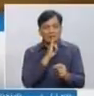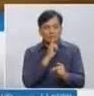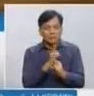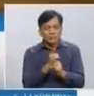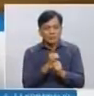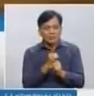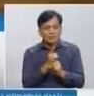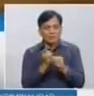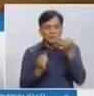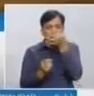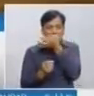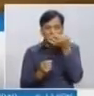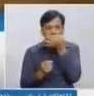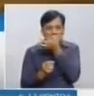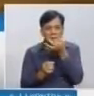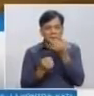the illegal drugs